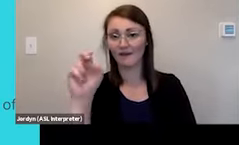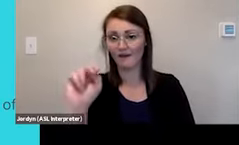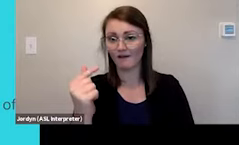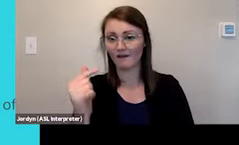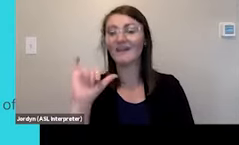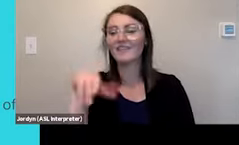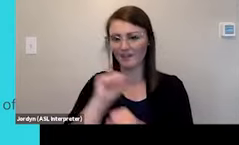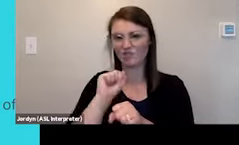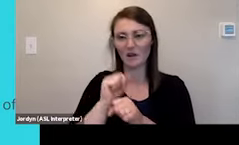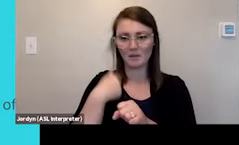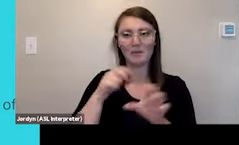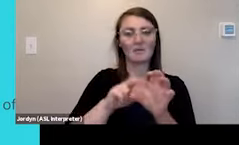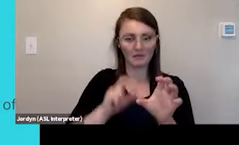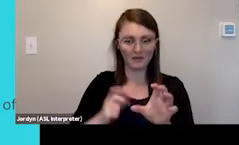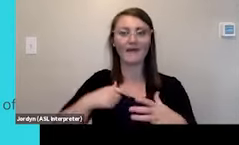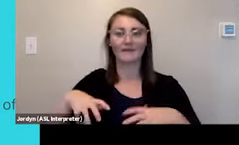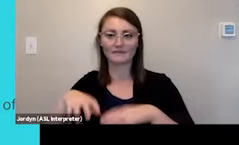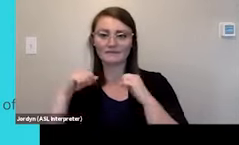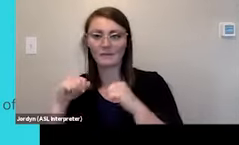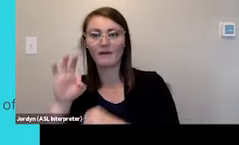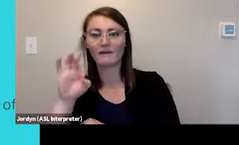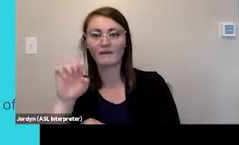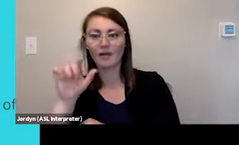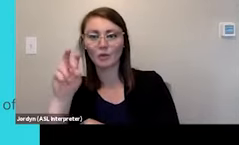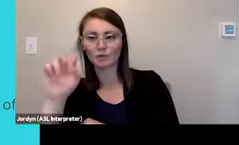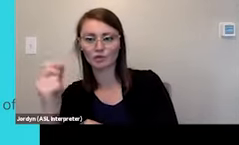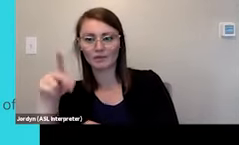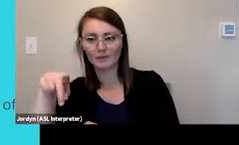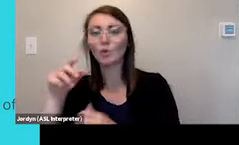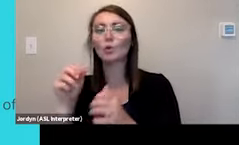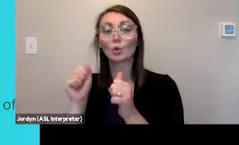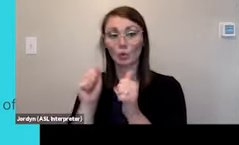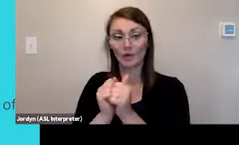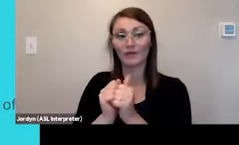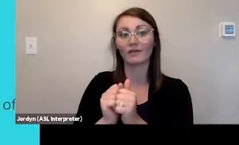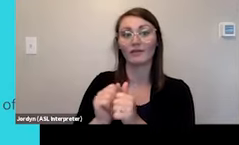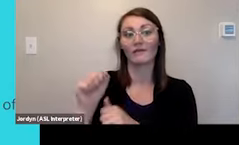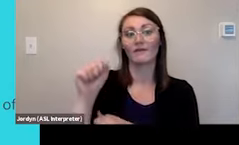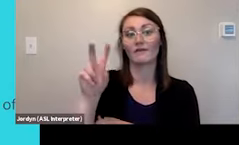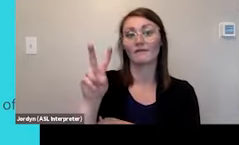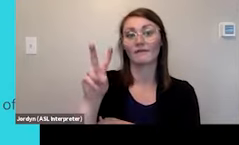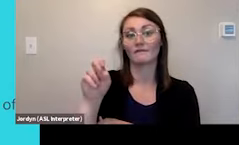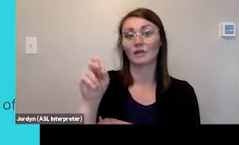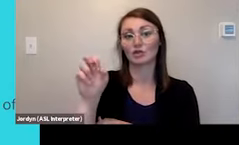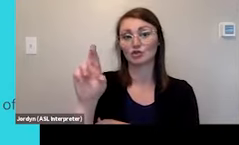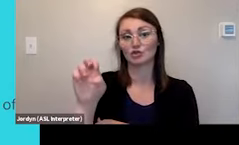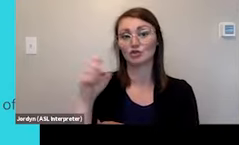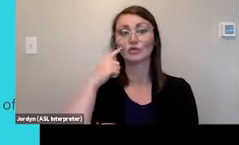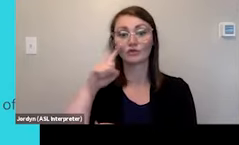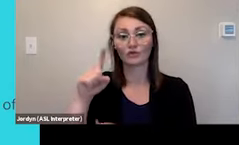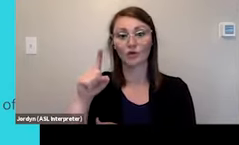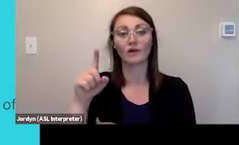and have taken a fellowship with a very prestigious association called Venture for America, founded by 2020 presidential